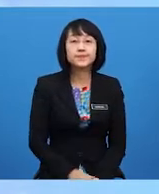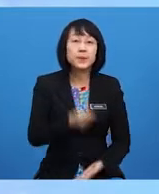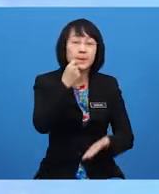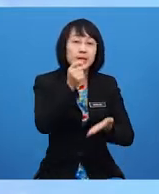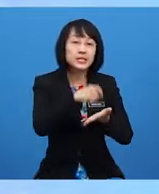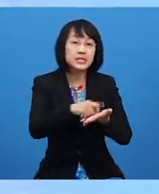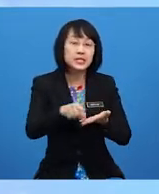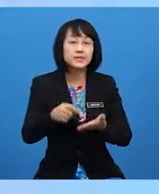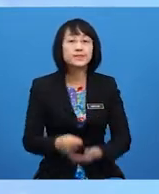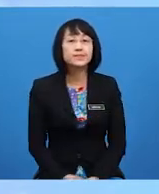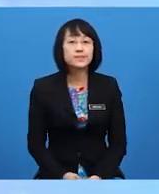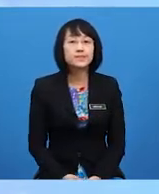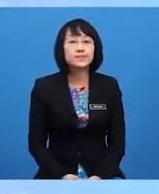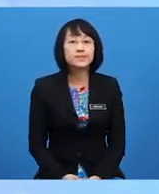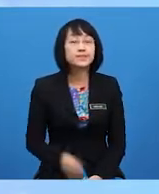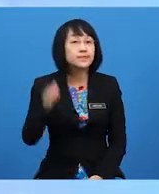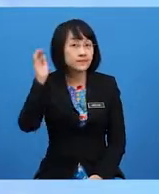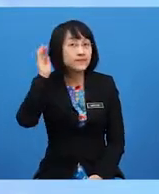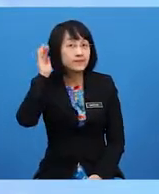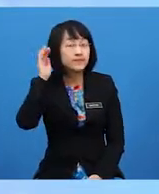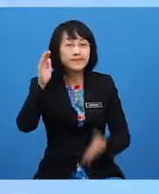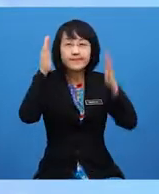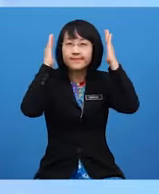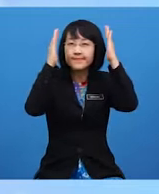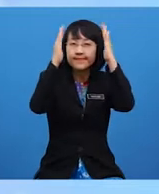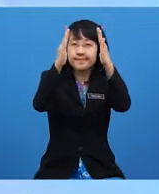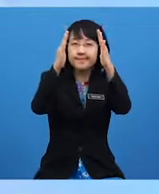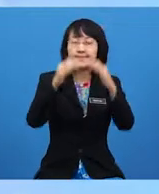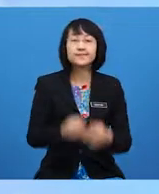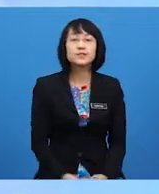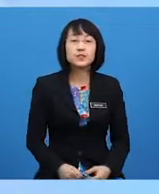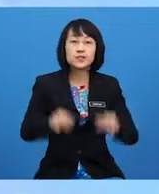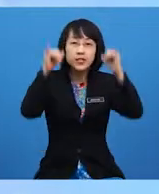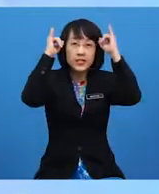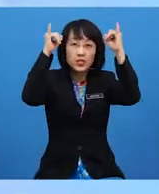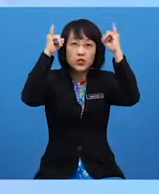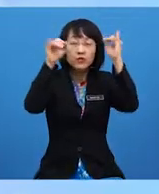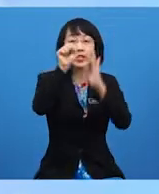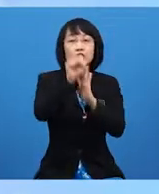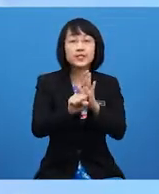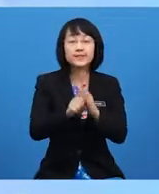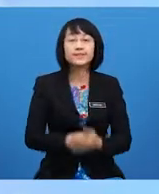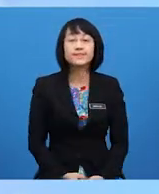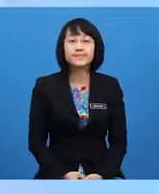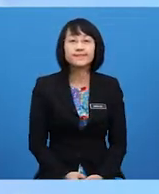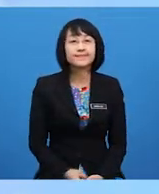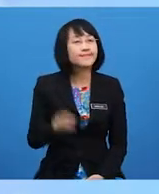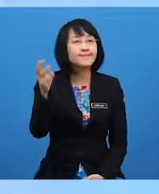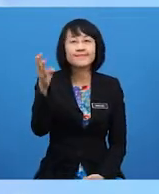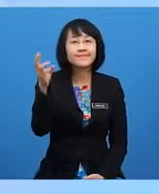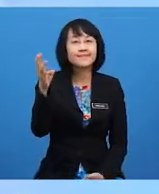your ears and pay attention to the instruction. Easy peasy, lemon squeezy.